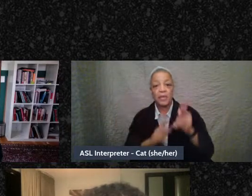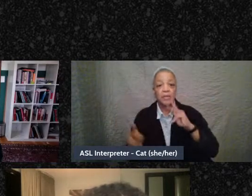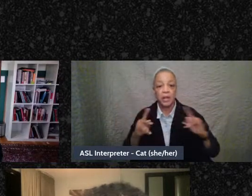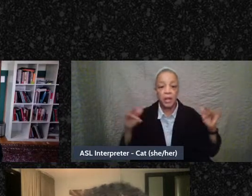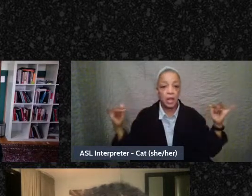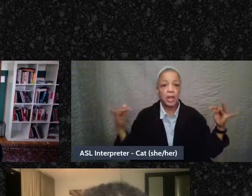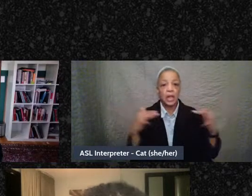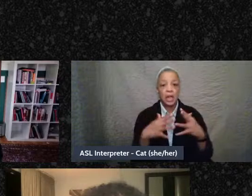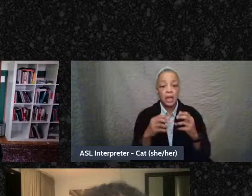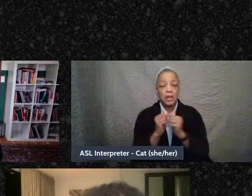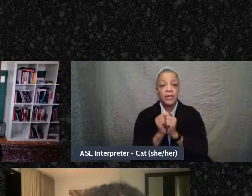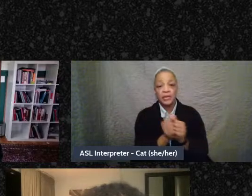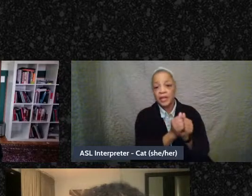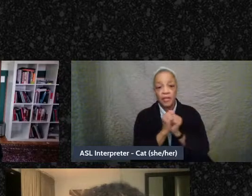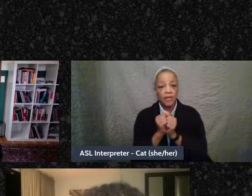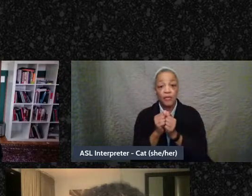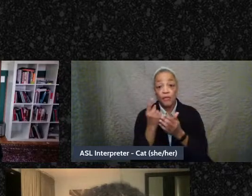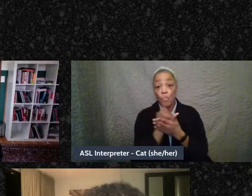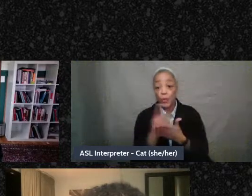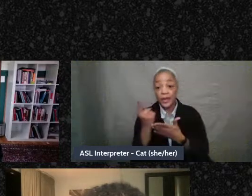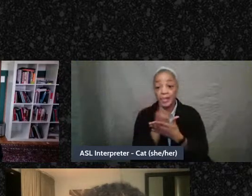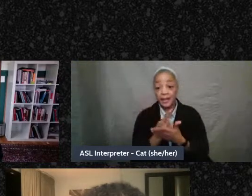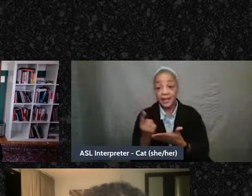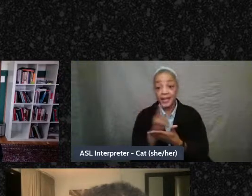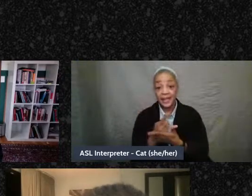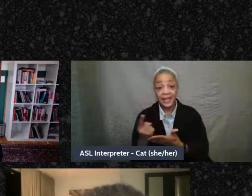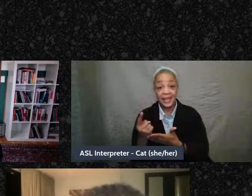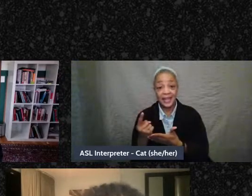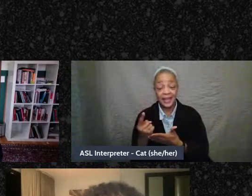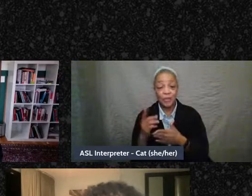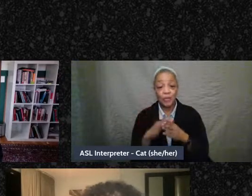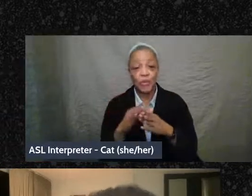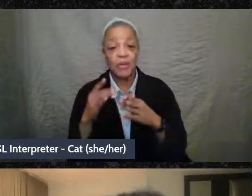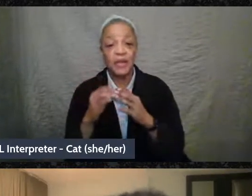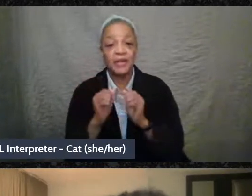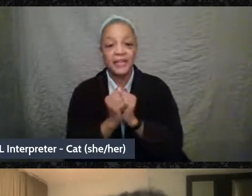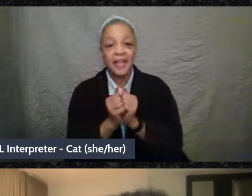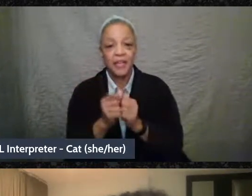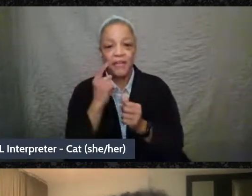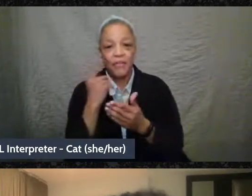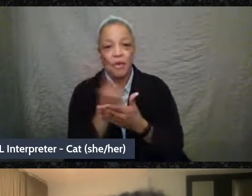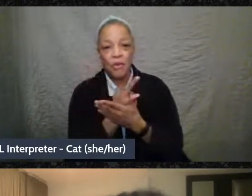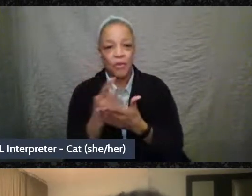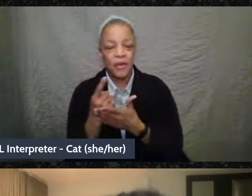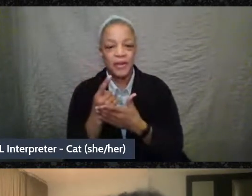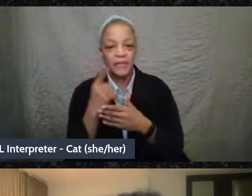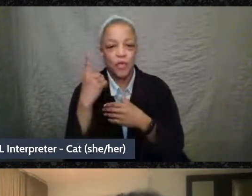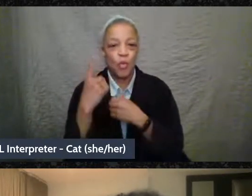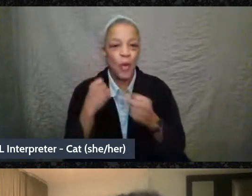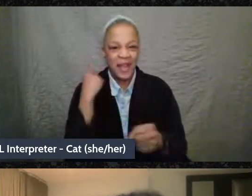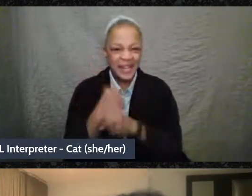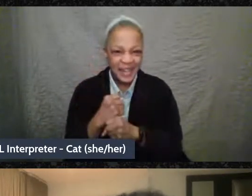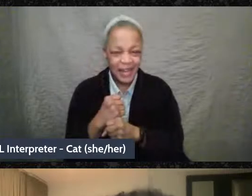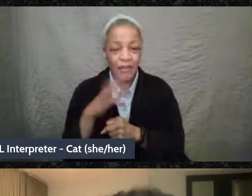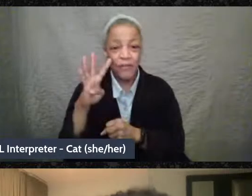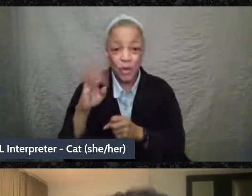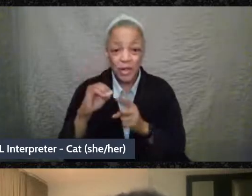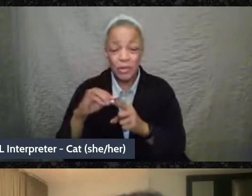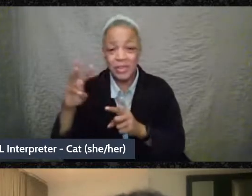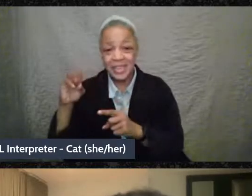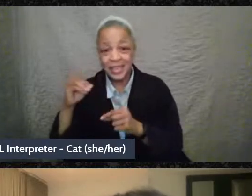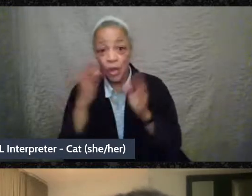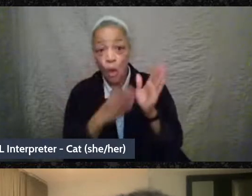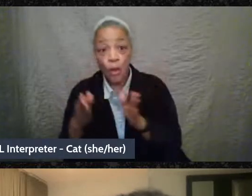for weekly. We came together for a year, 40 to 60 organizers across the country